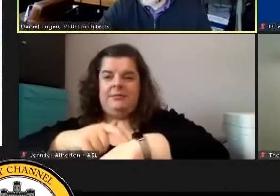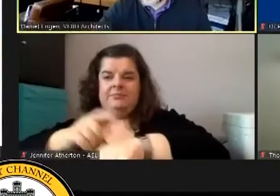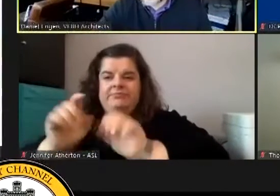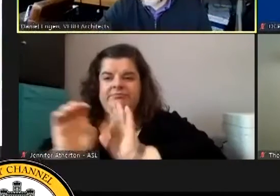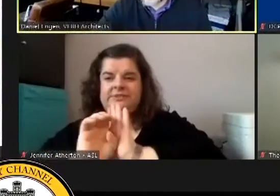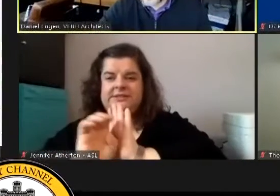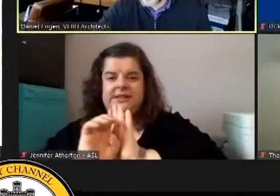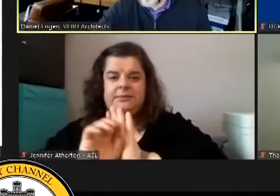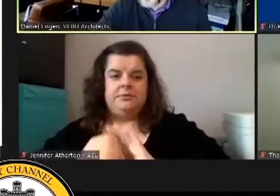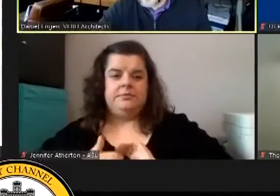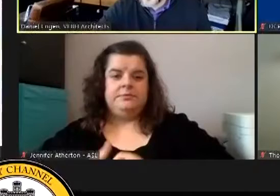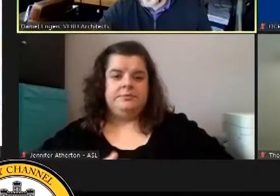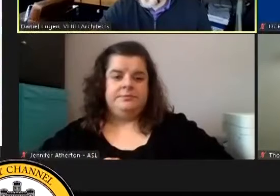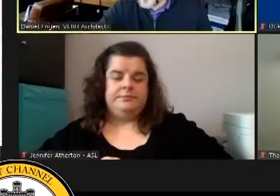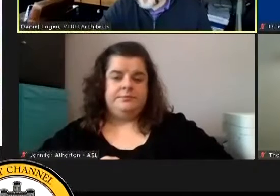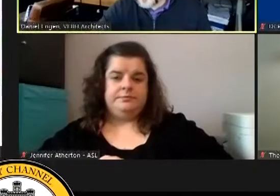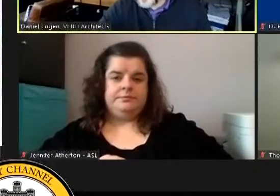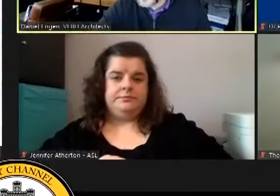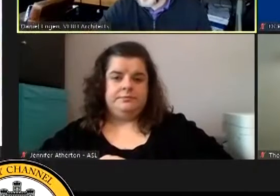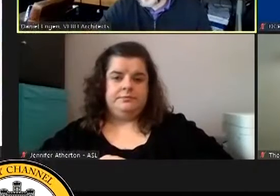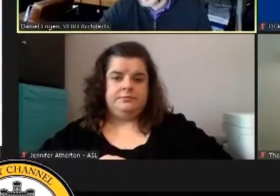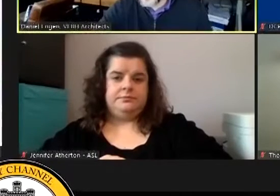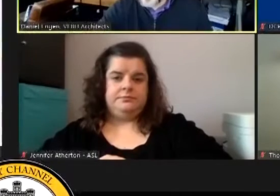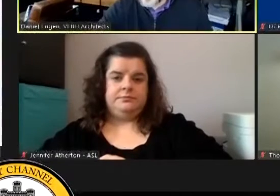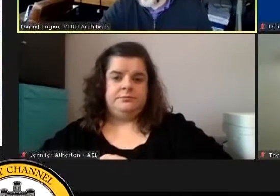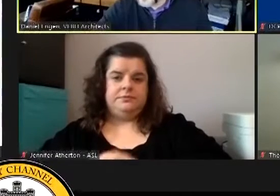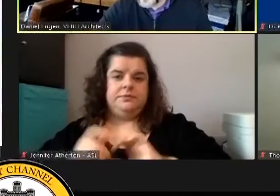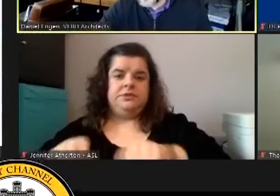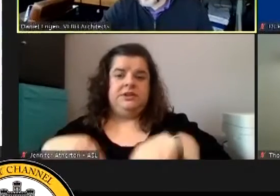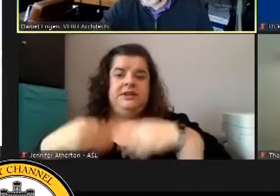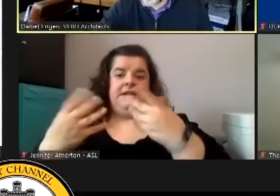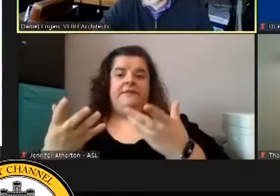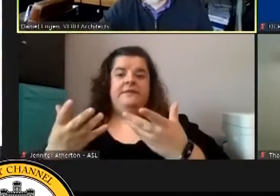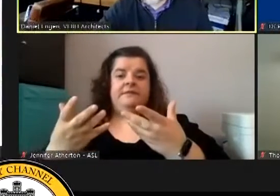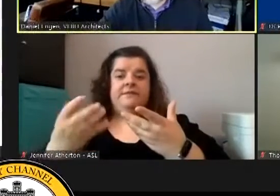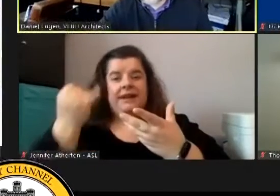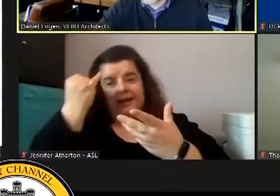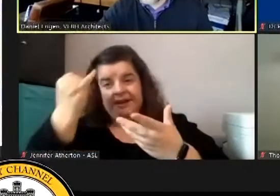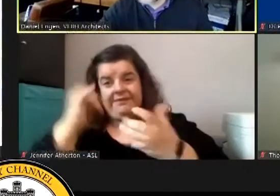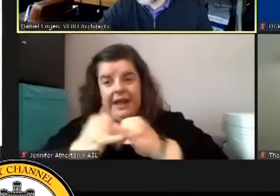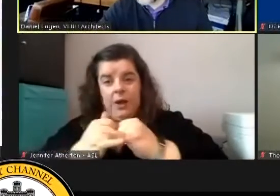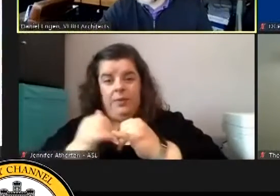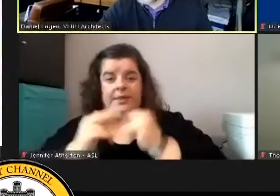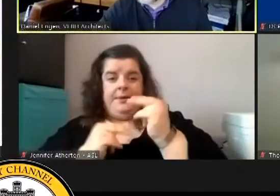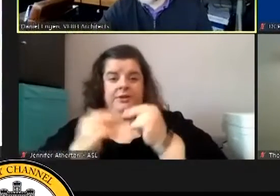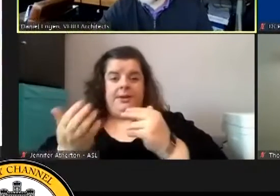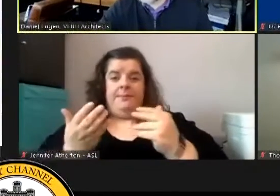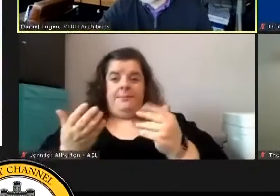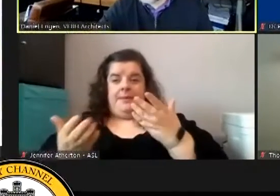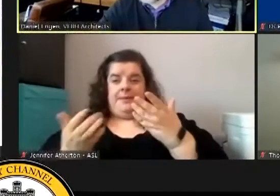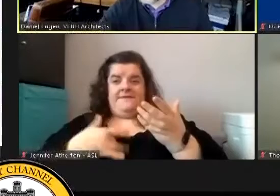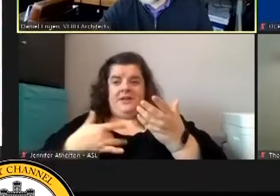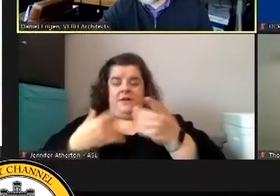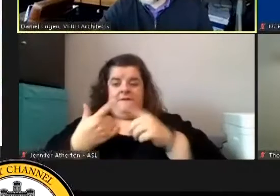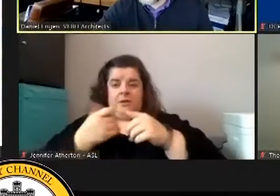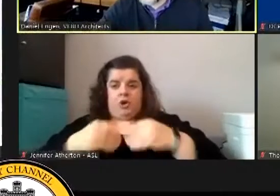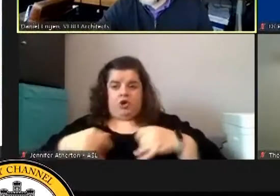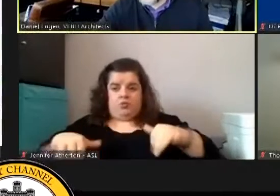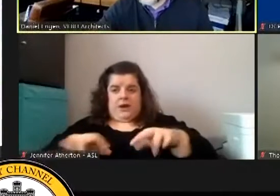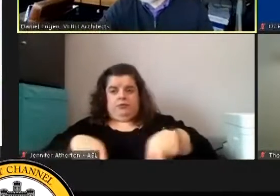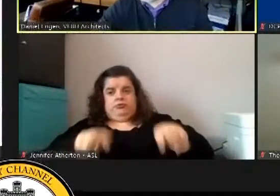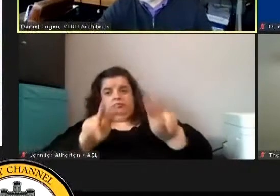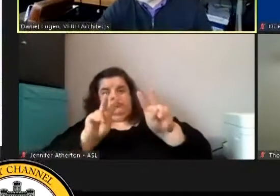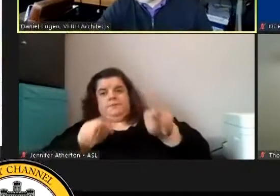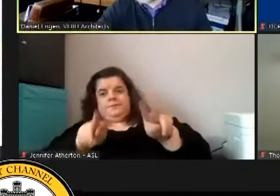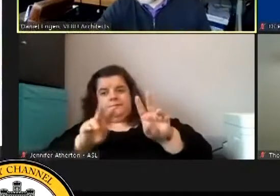give an idea of how the building might feel from ground level. This is the East